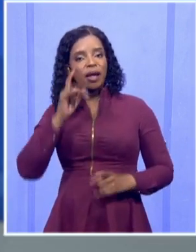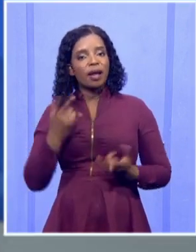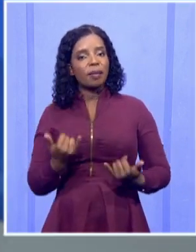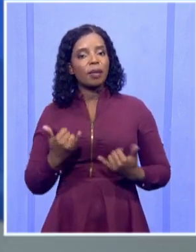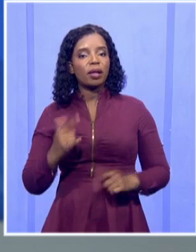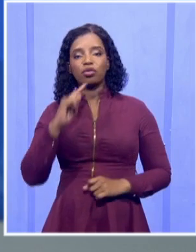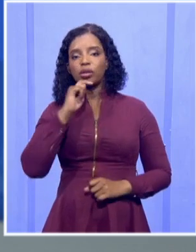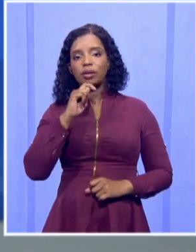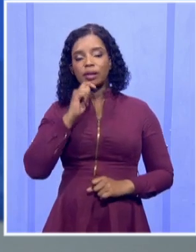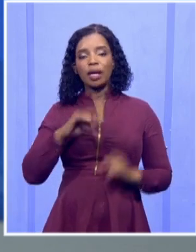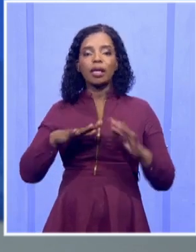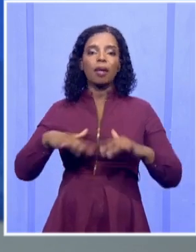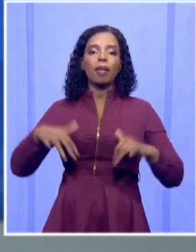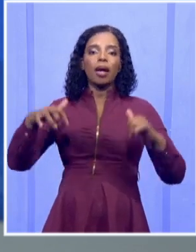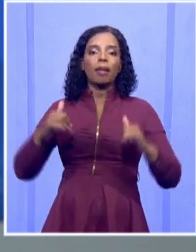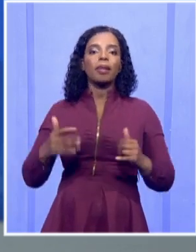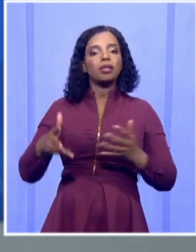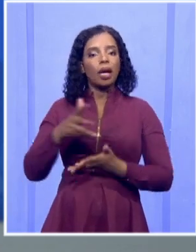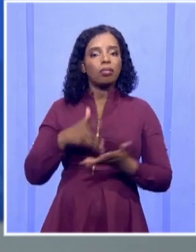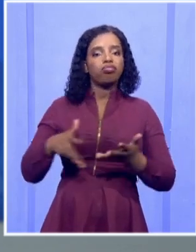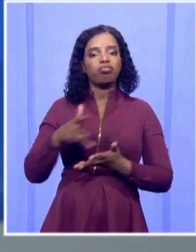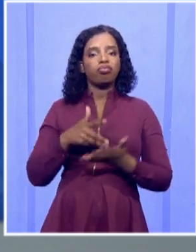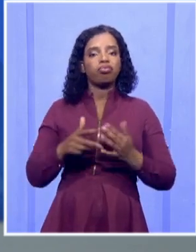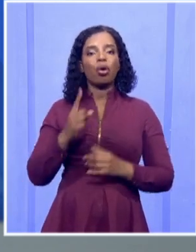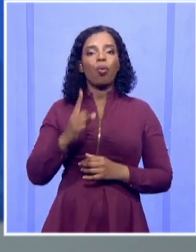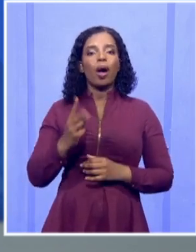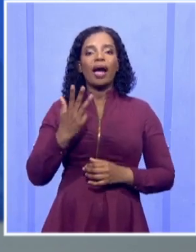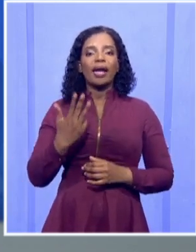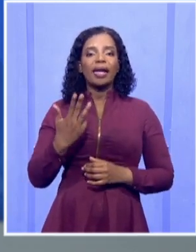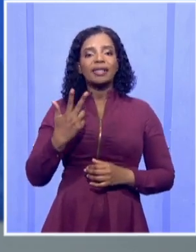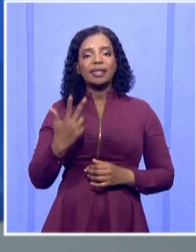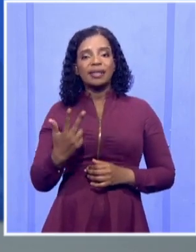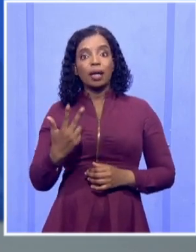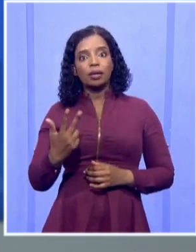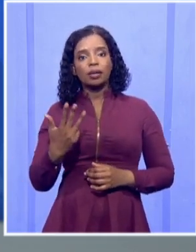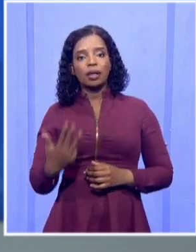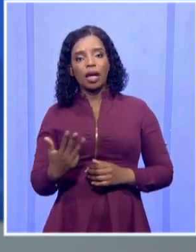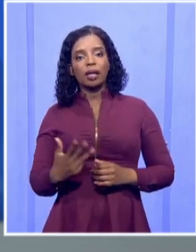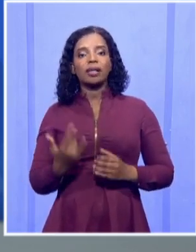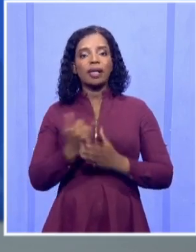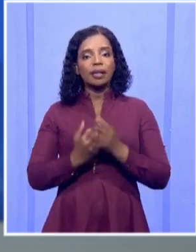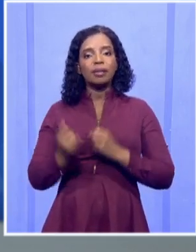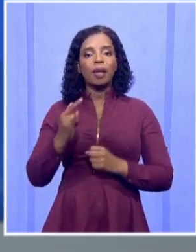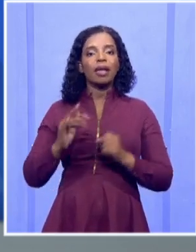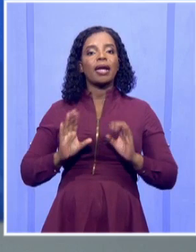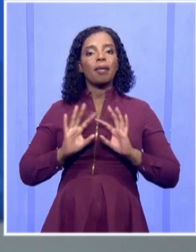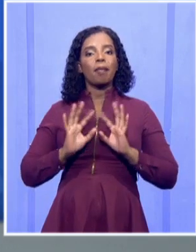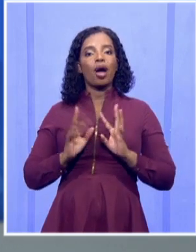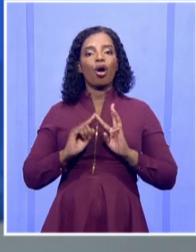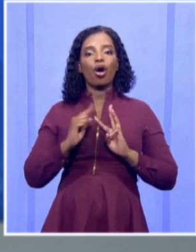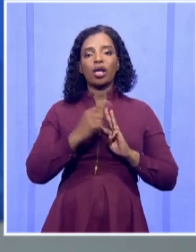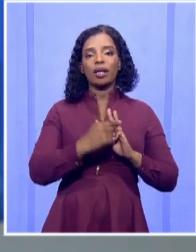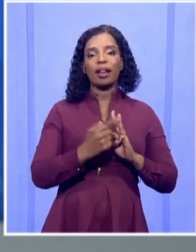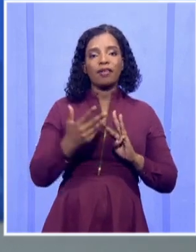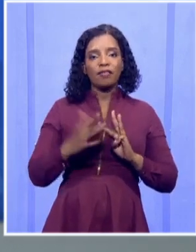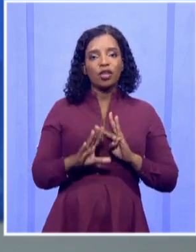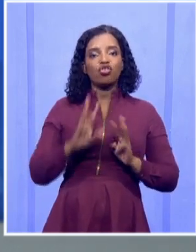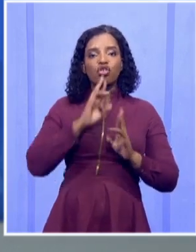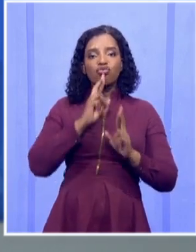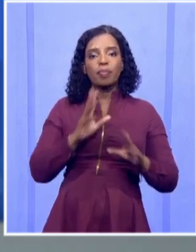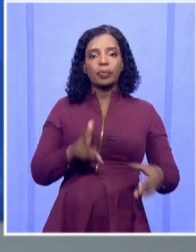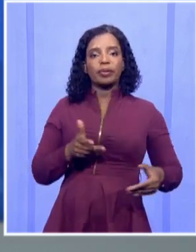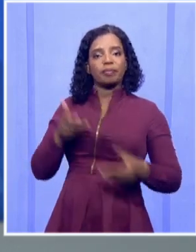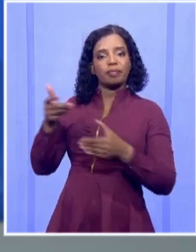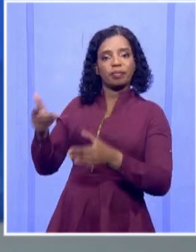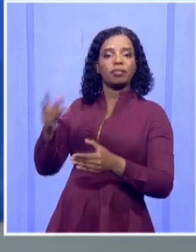that Section 89 independent panel has handed over a report to the National Assembly Speaker Nosiviwe Mapisa-Nqakula. We certainly